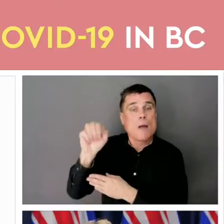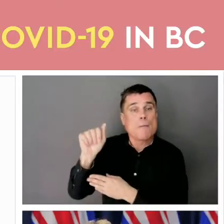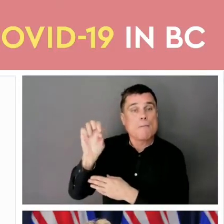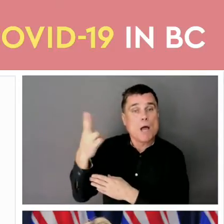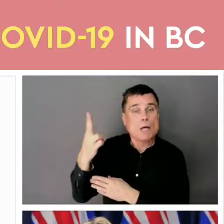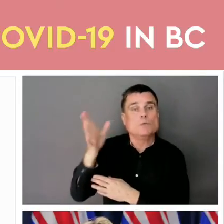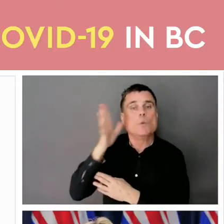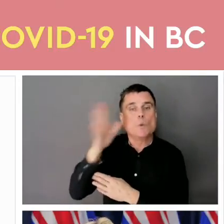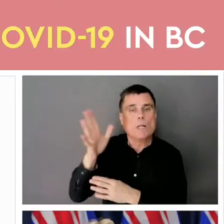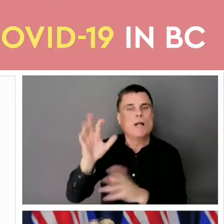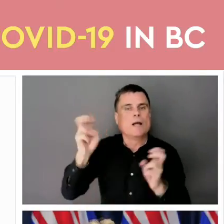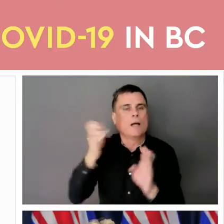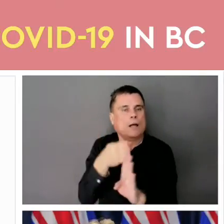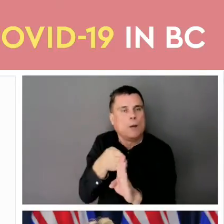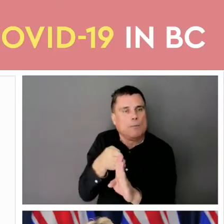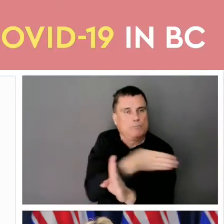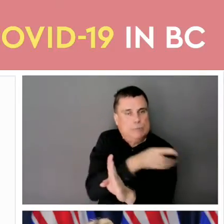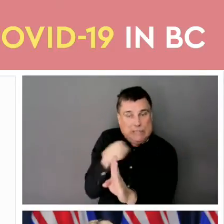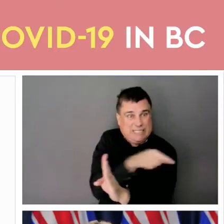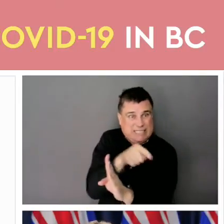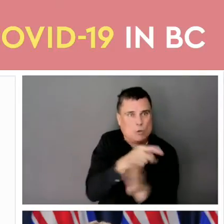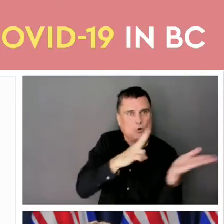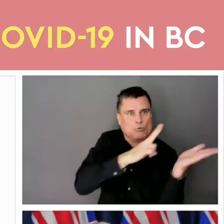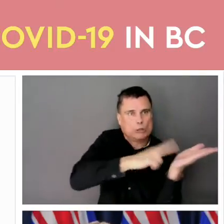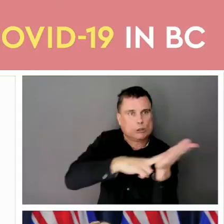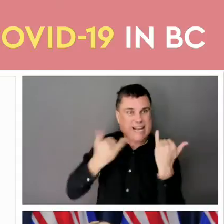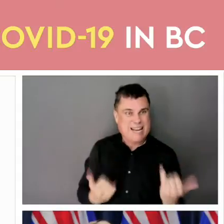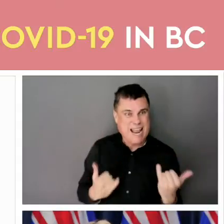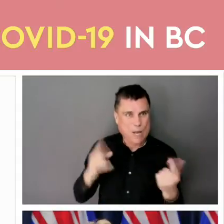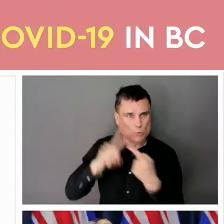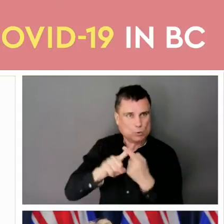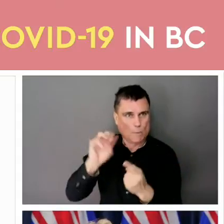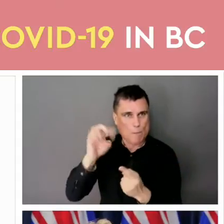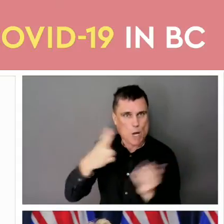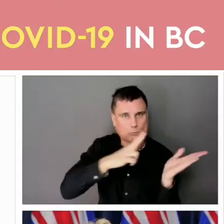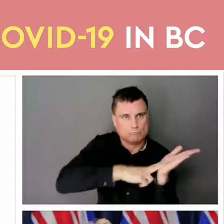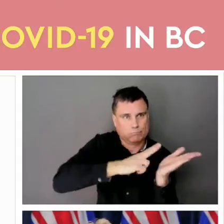age, through your mobile device, computer, or by phone.